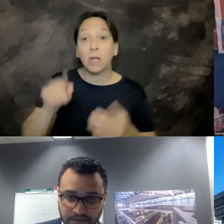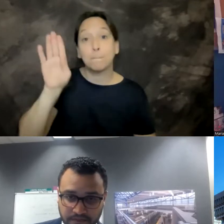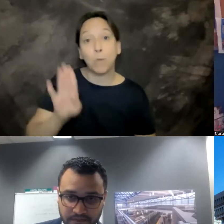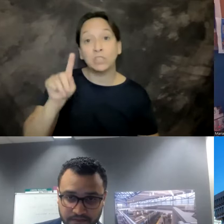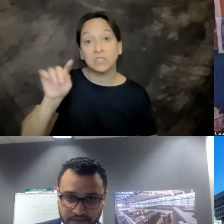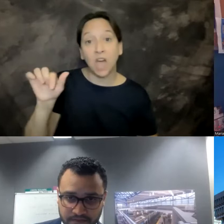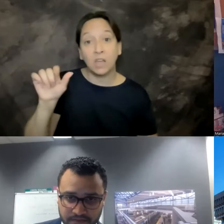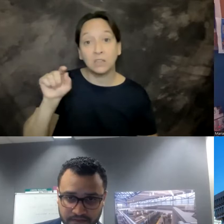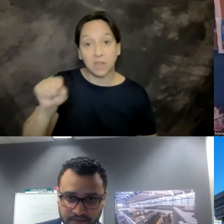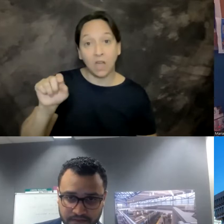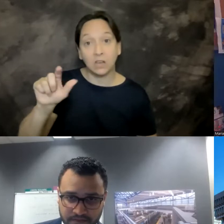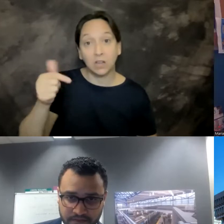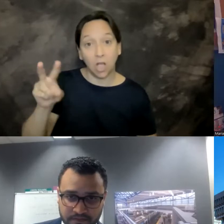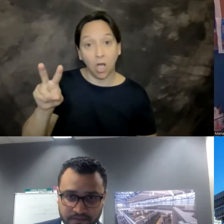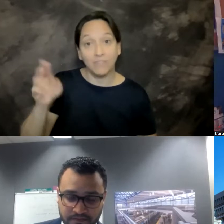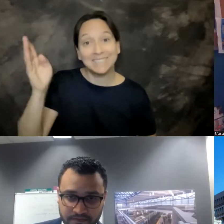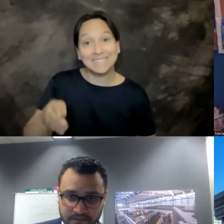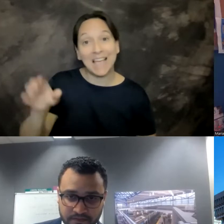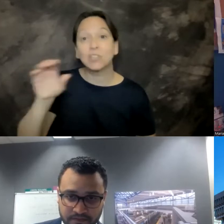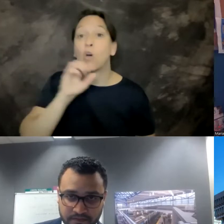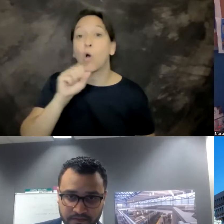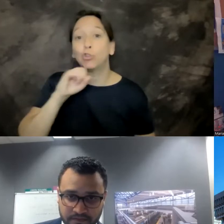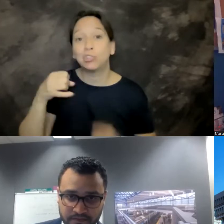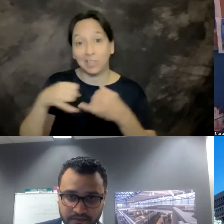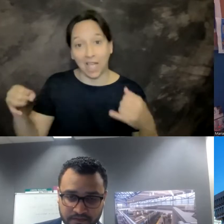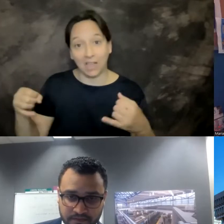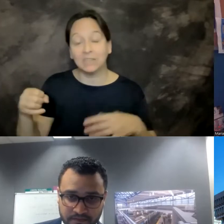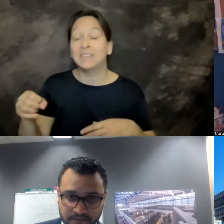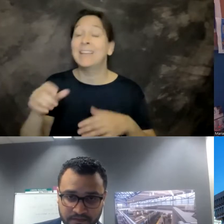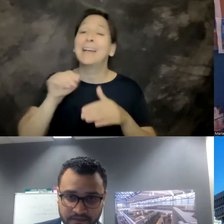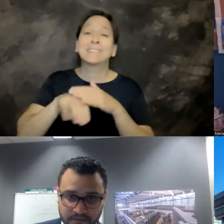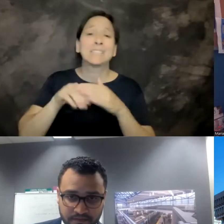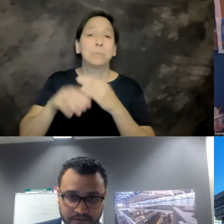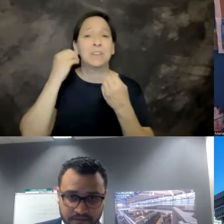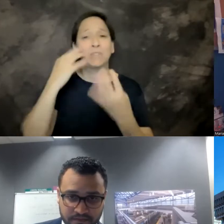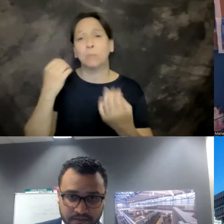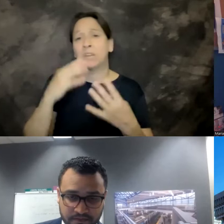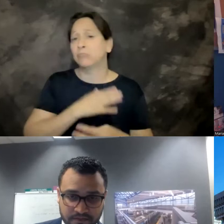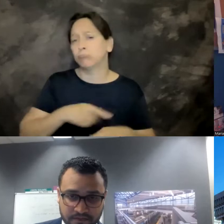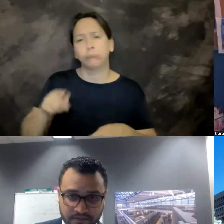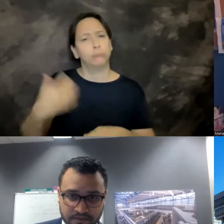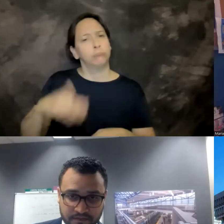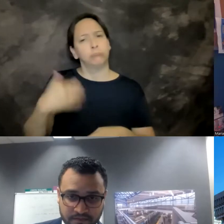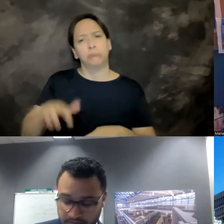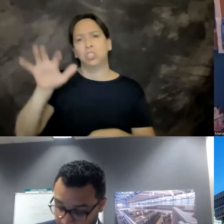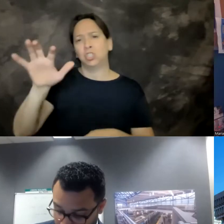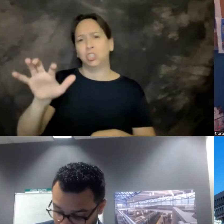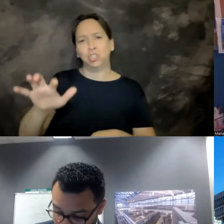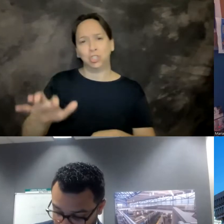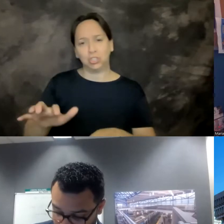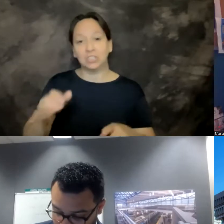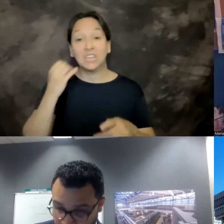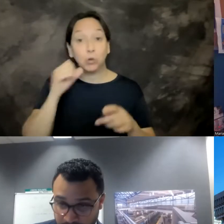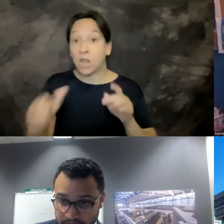There's a whole section on accessibility that we uploaded. And if you don't, if you're not connected with our office, you can reach us at